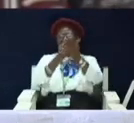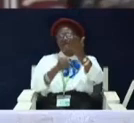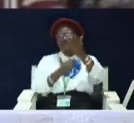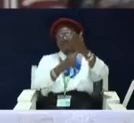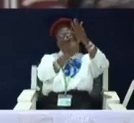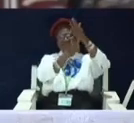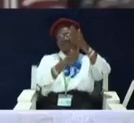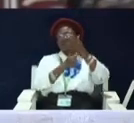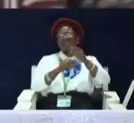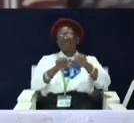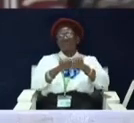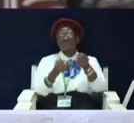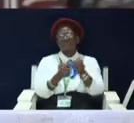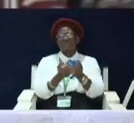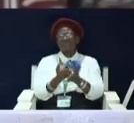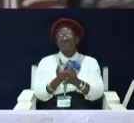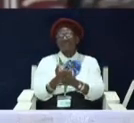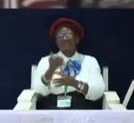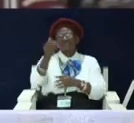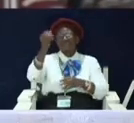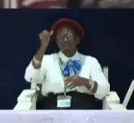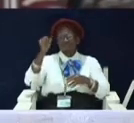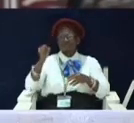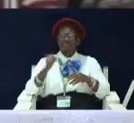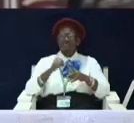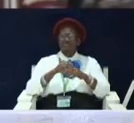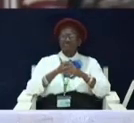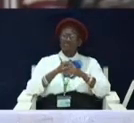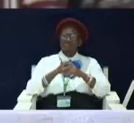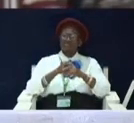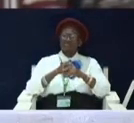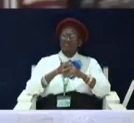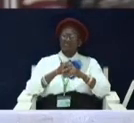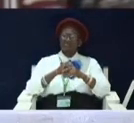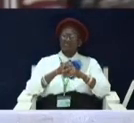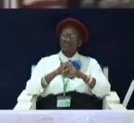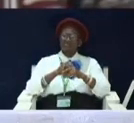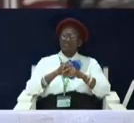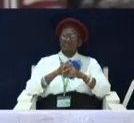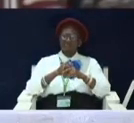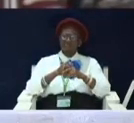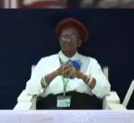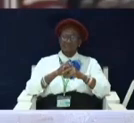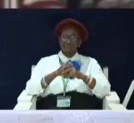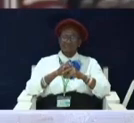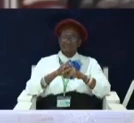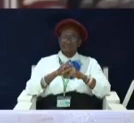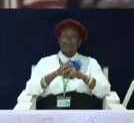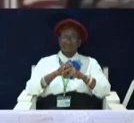breakthrough. Awon aluyo ti aran ni lowo lati ri gba